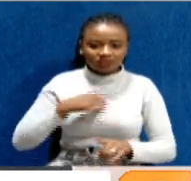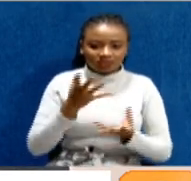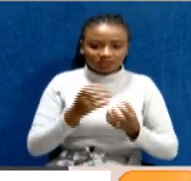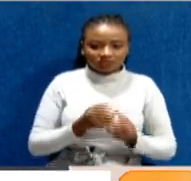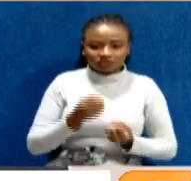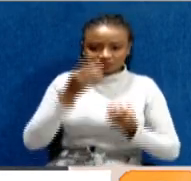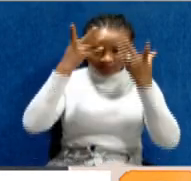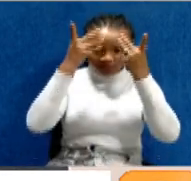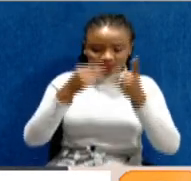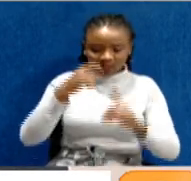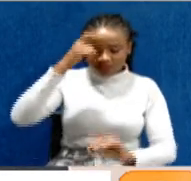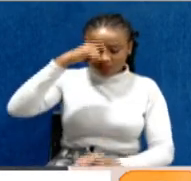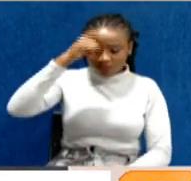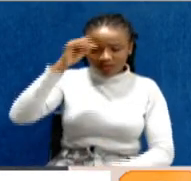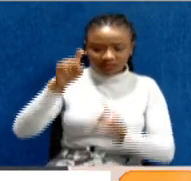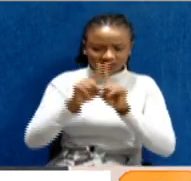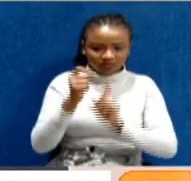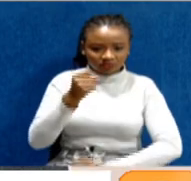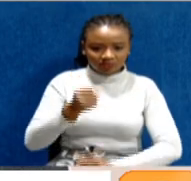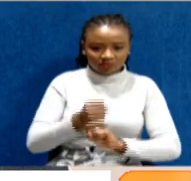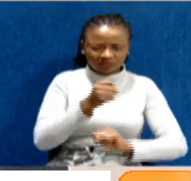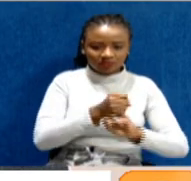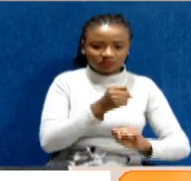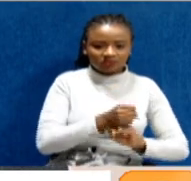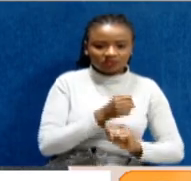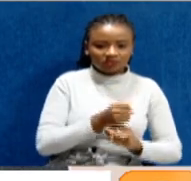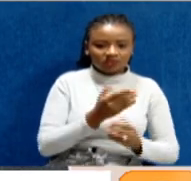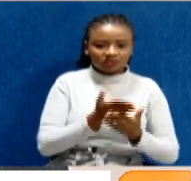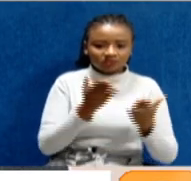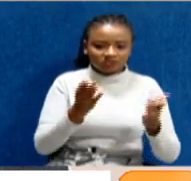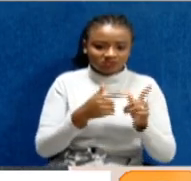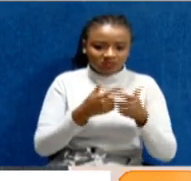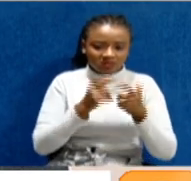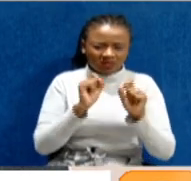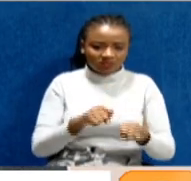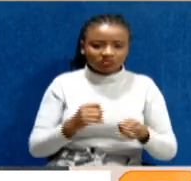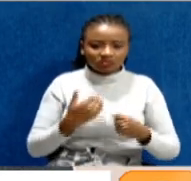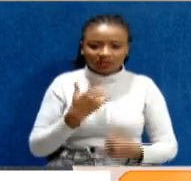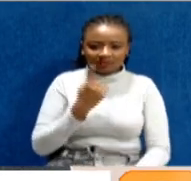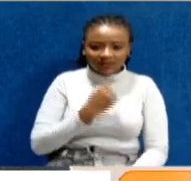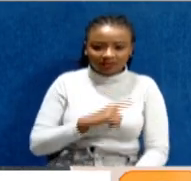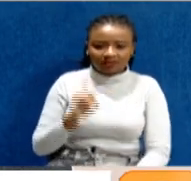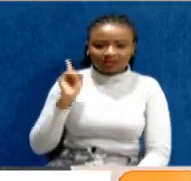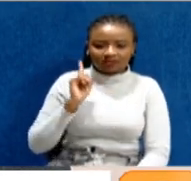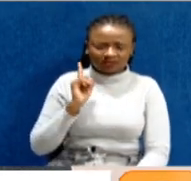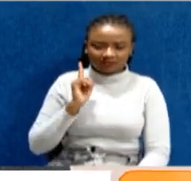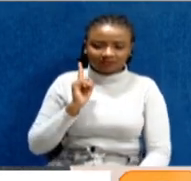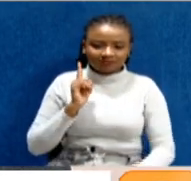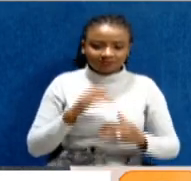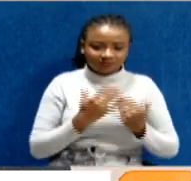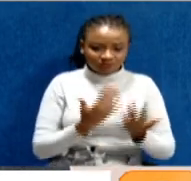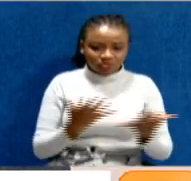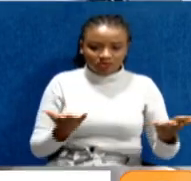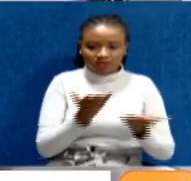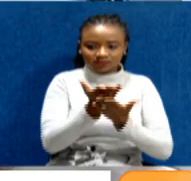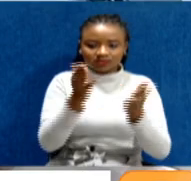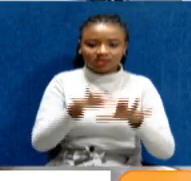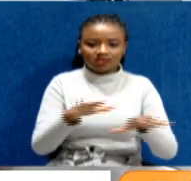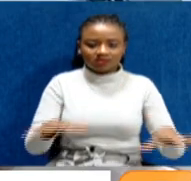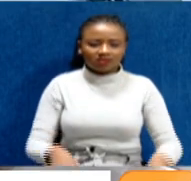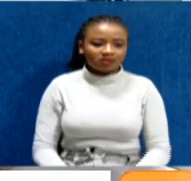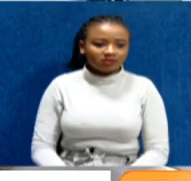right informed choices and also support the whole value chain so that we are able to have the right quantities and the right products in the market.